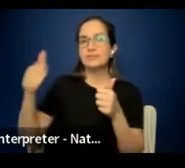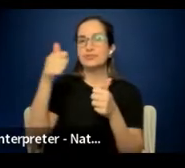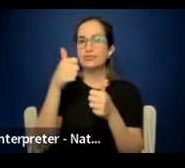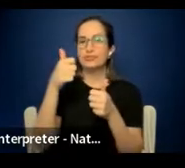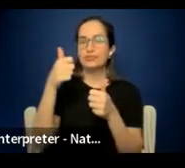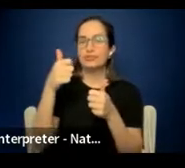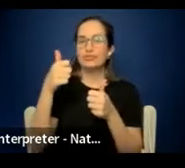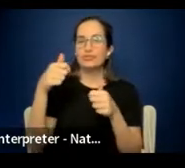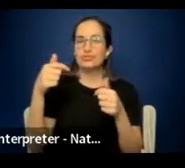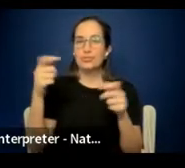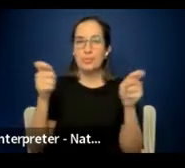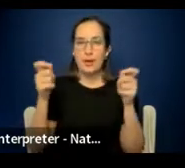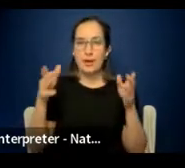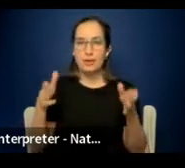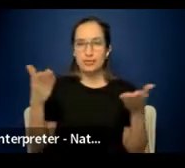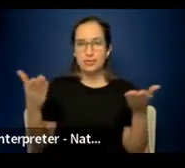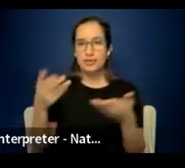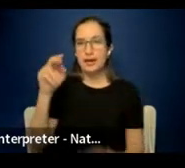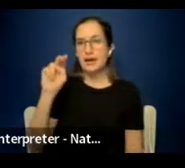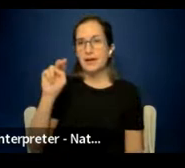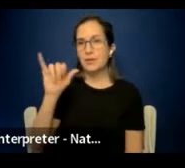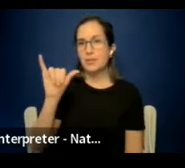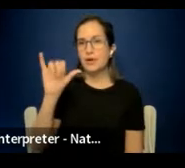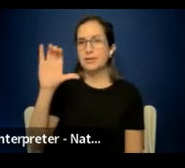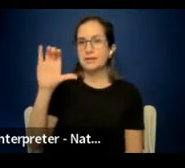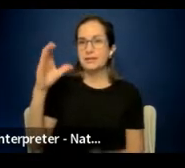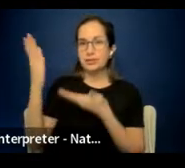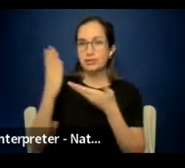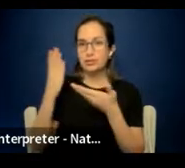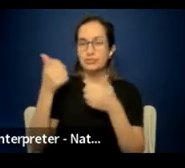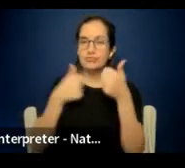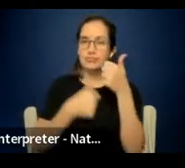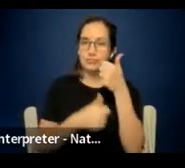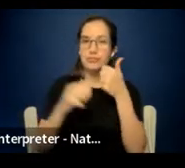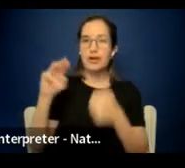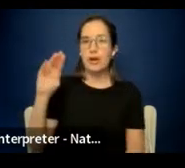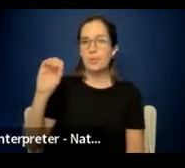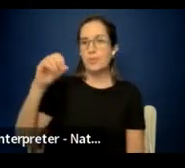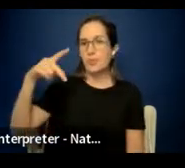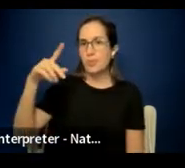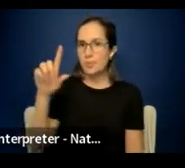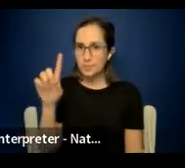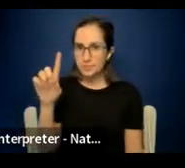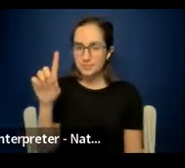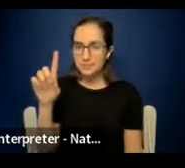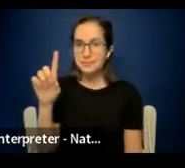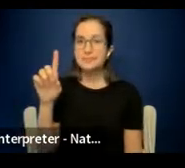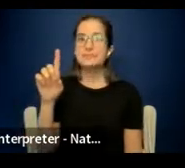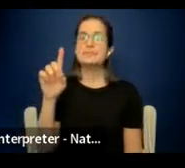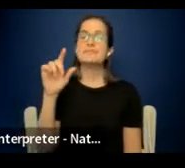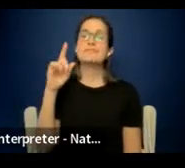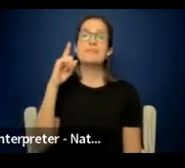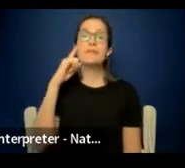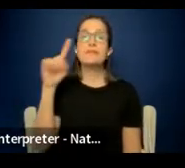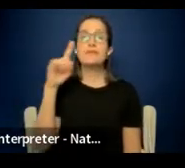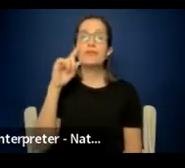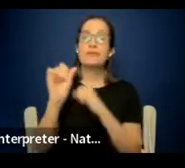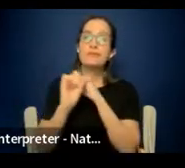Service. We are a division of the Office of the Mayor that's really all about promoting